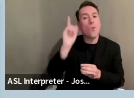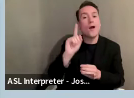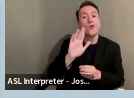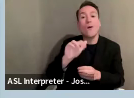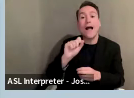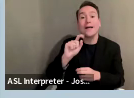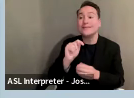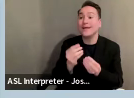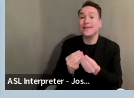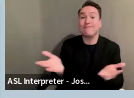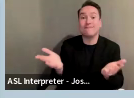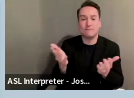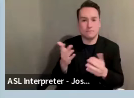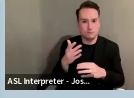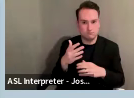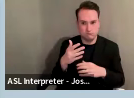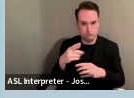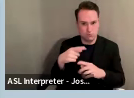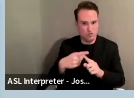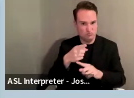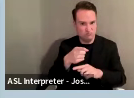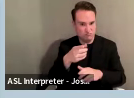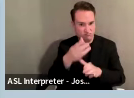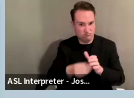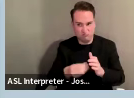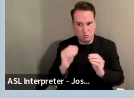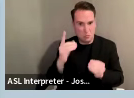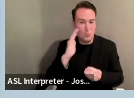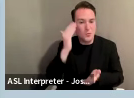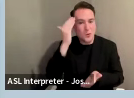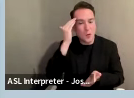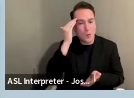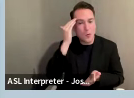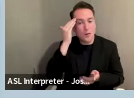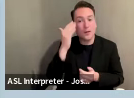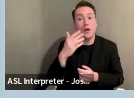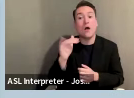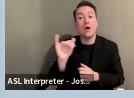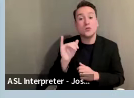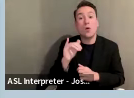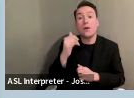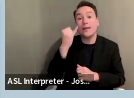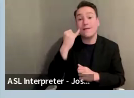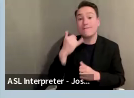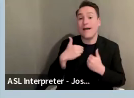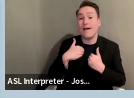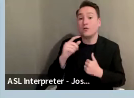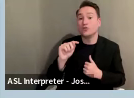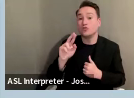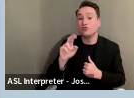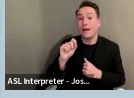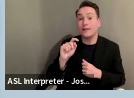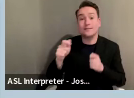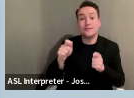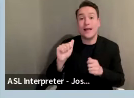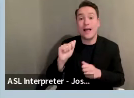you're no longer here typically. Also, if there is just a trust administration when you pass away, there are no